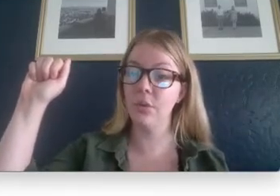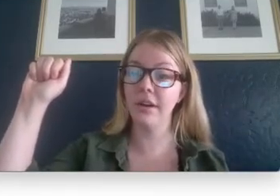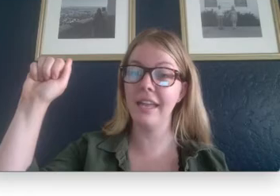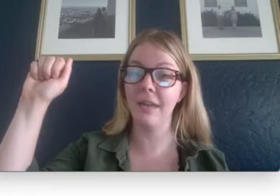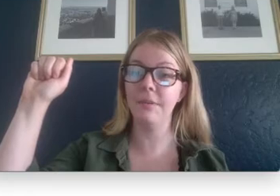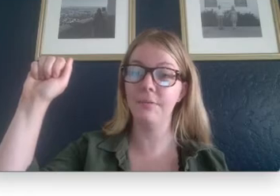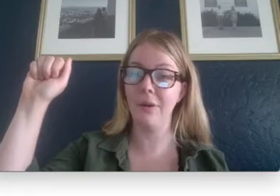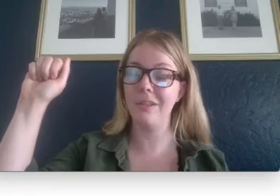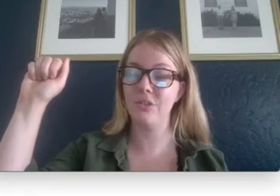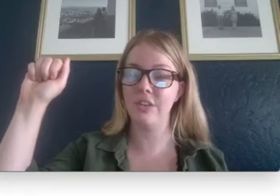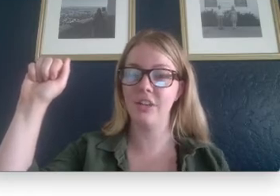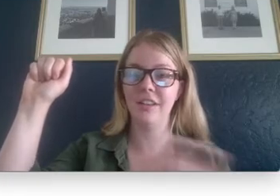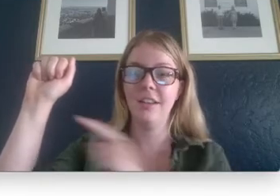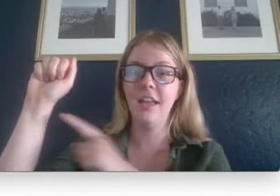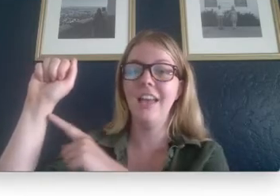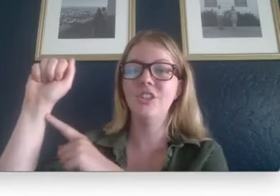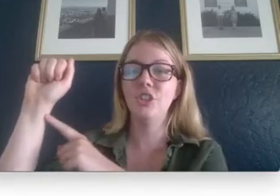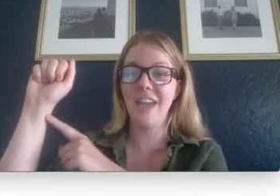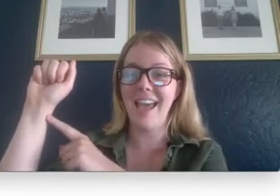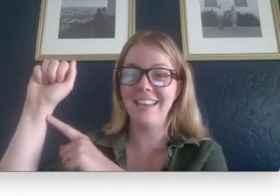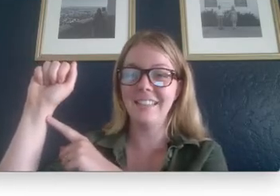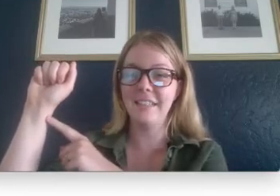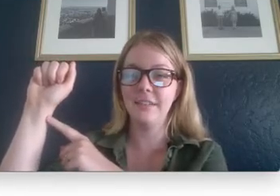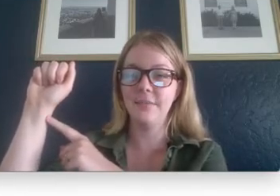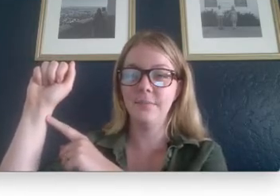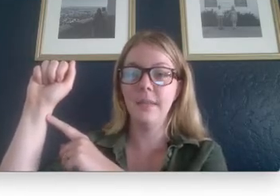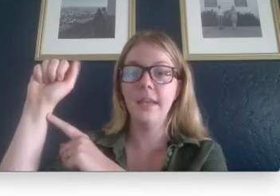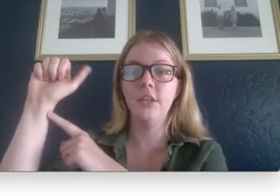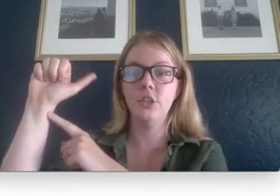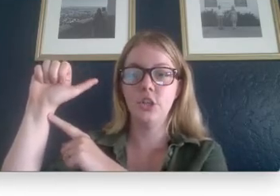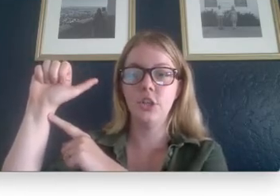to the word again before we stretch it. Chat.